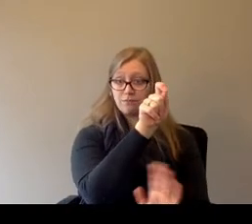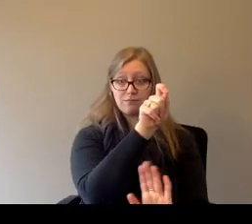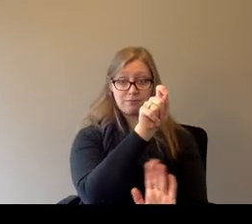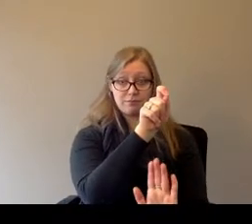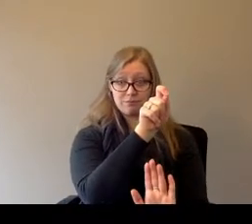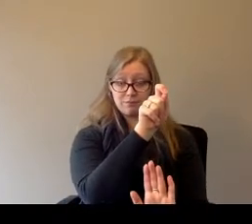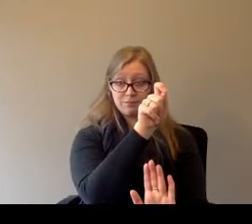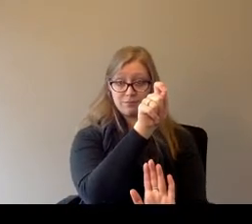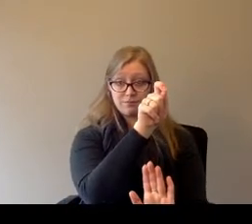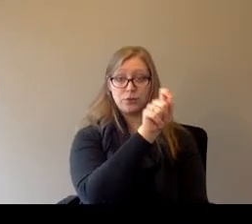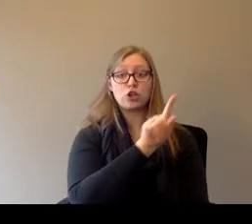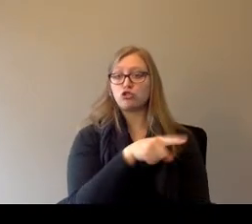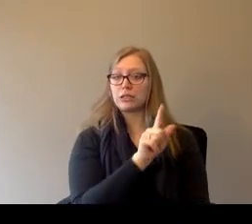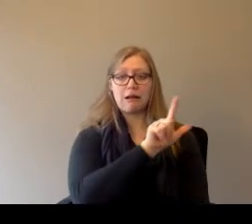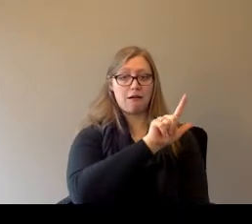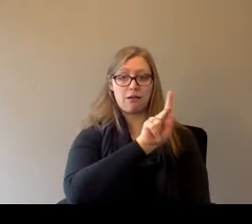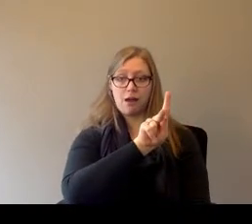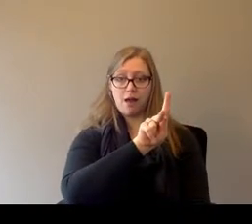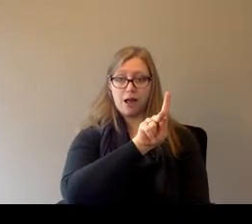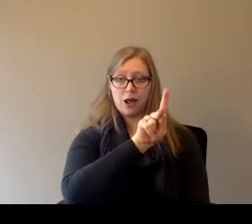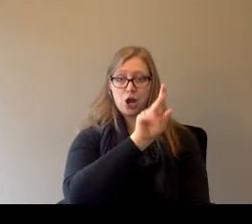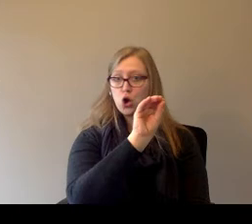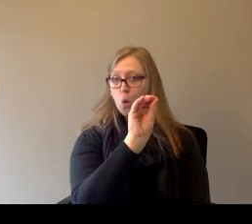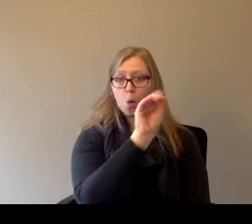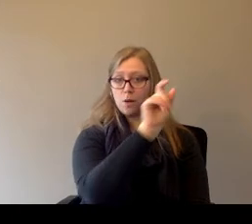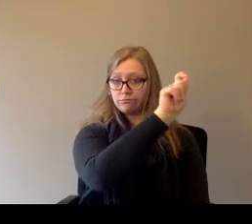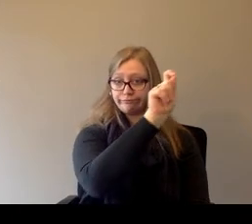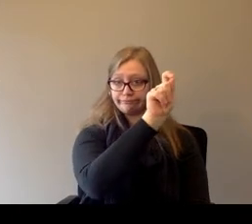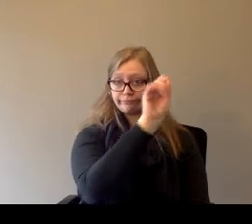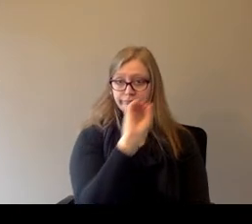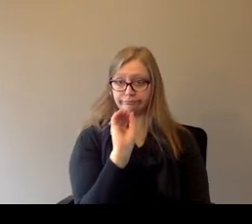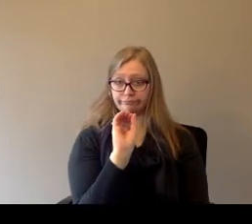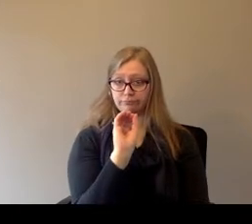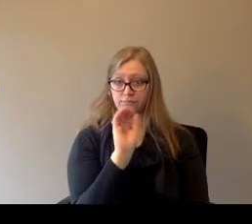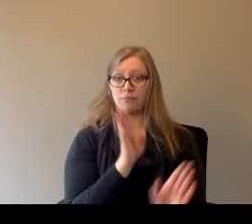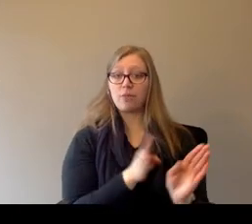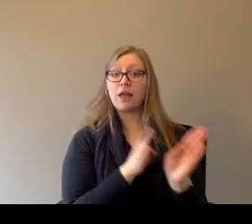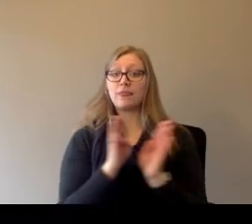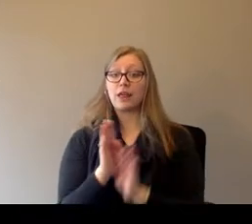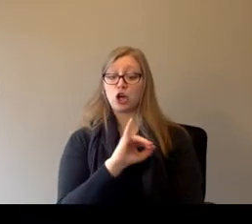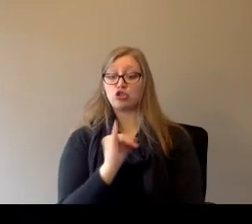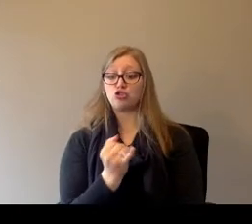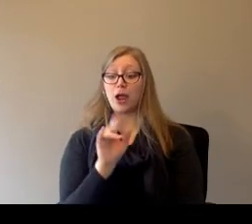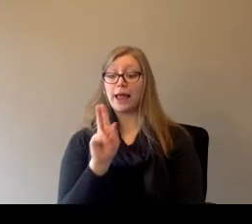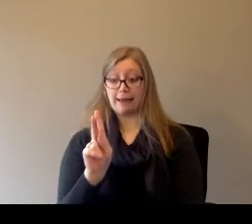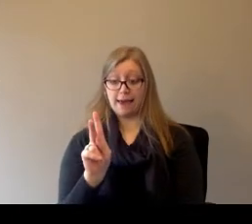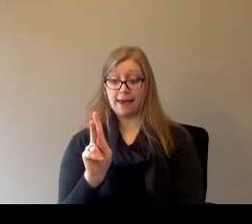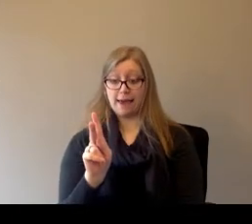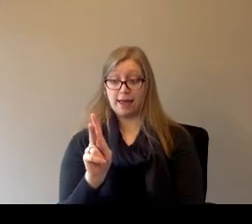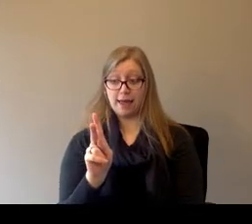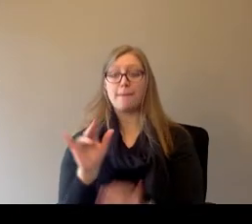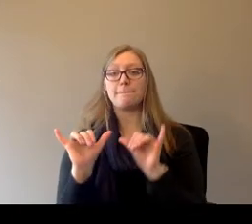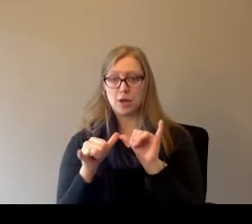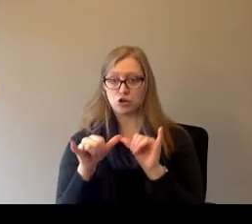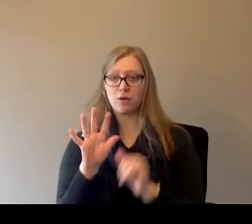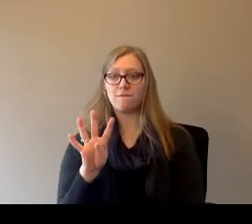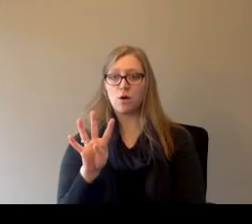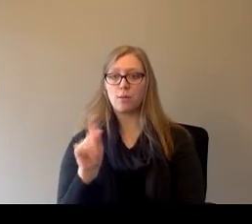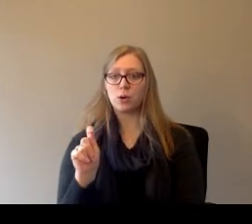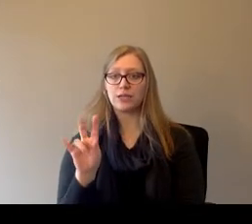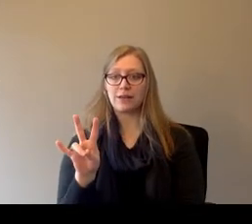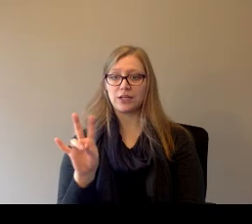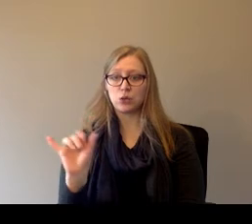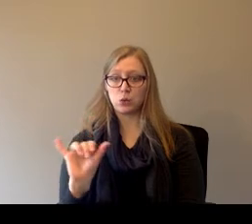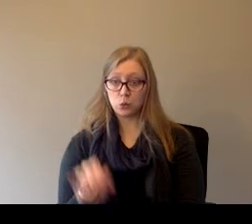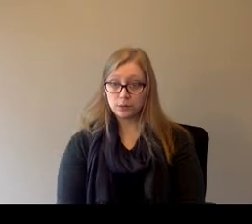length. And also JK, which is congruent to that, is also 4.7. And then we have to find